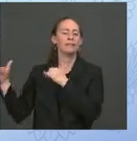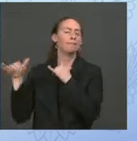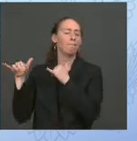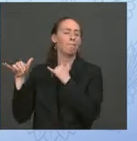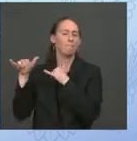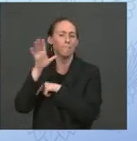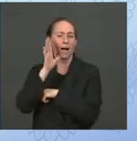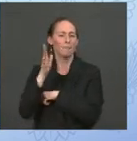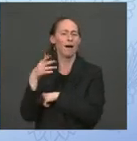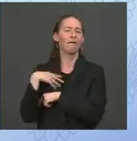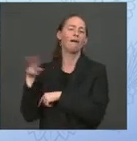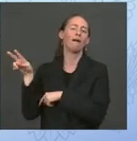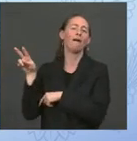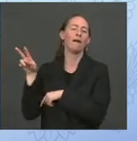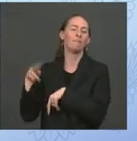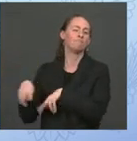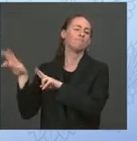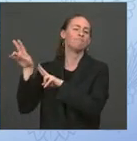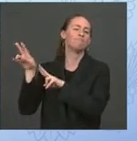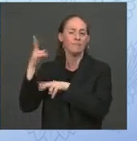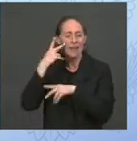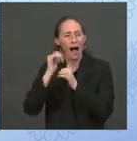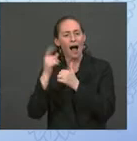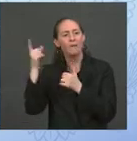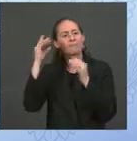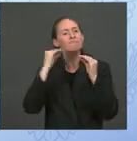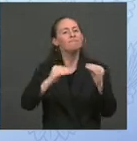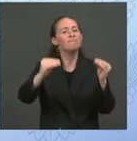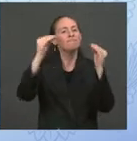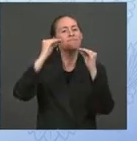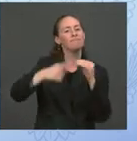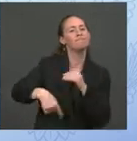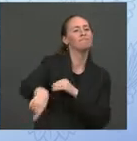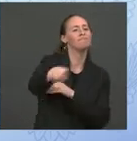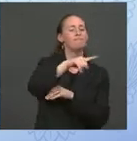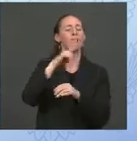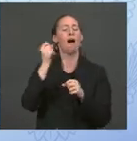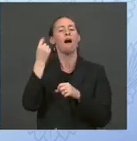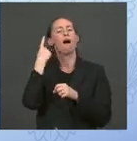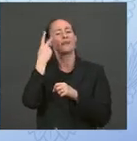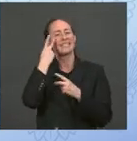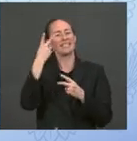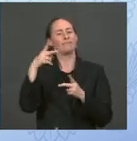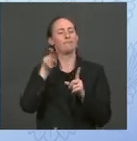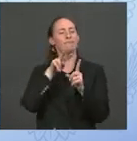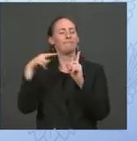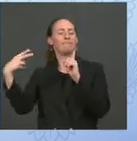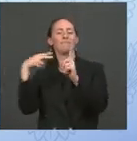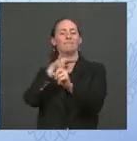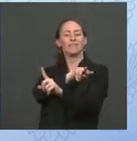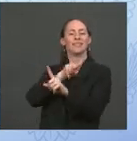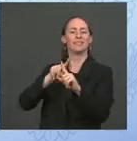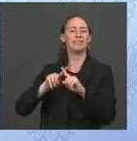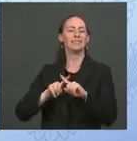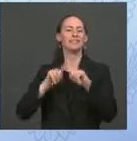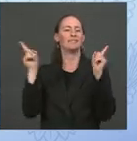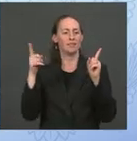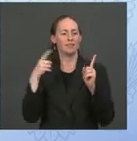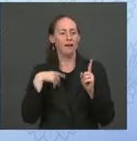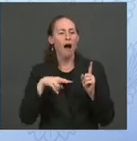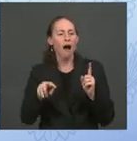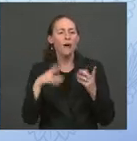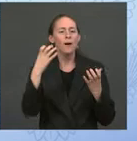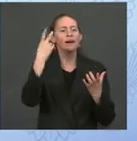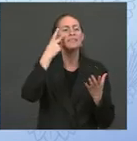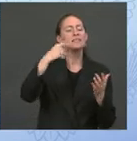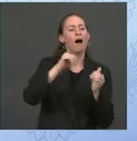wanted to help kids see their world in a different way. I wanted to help them find their own voice